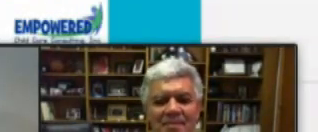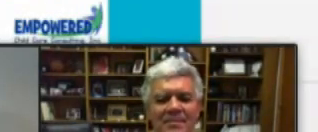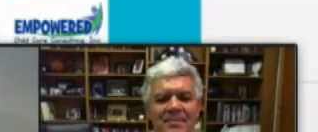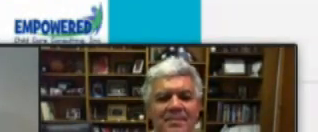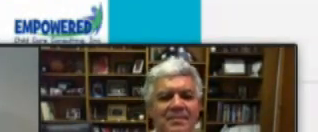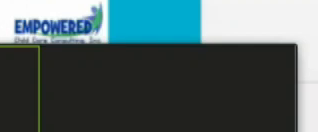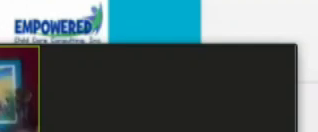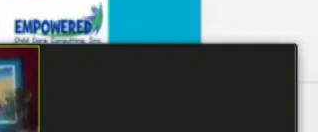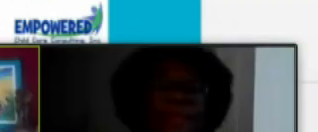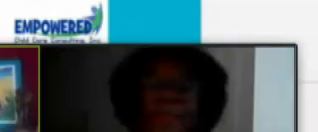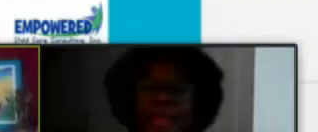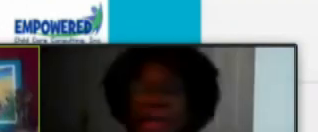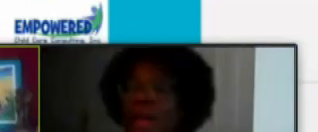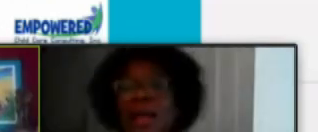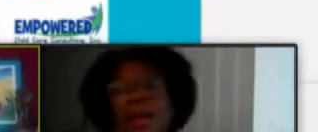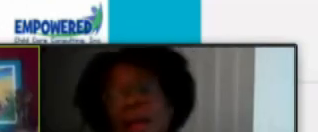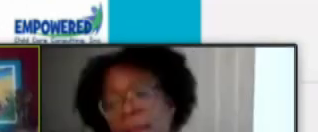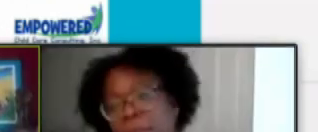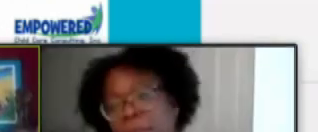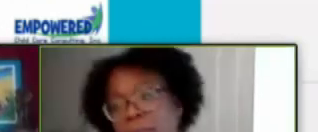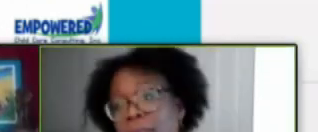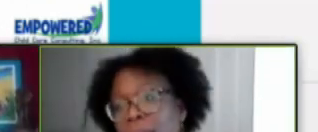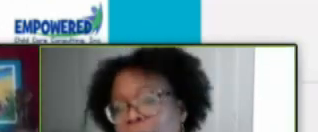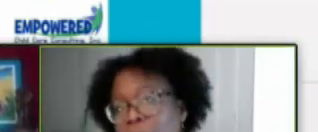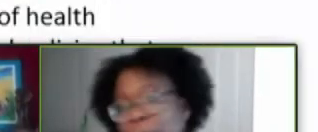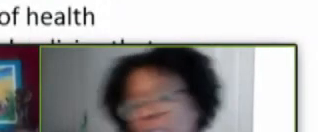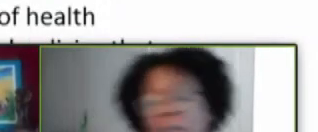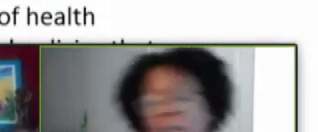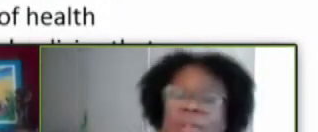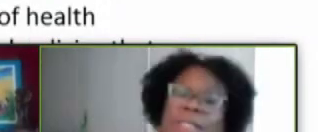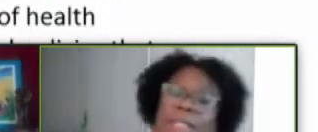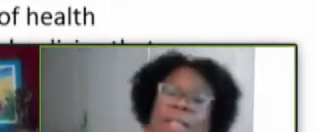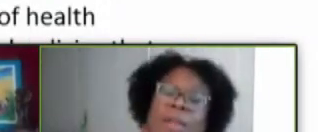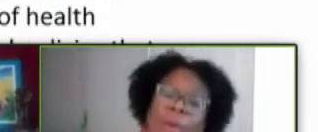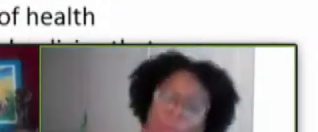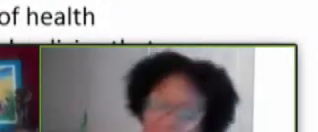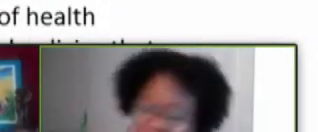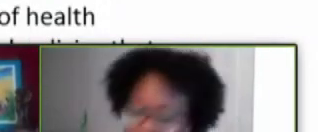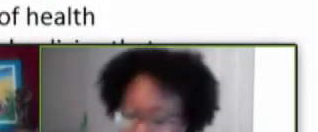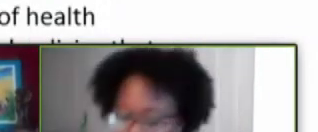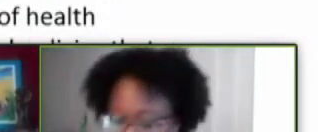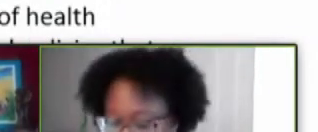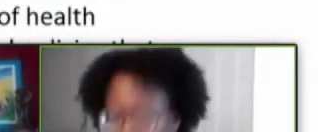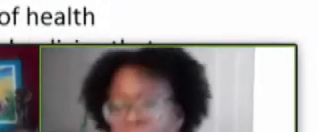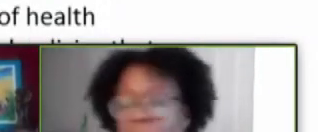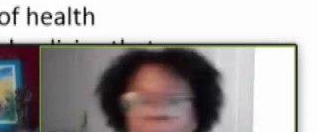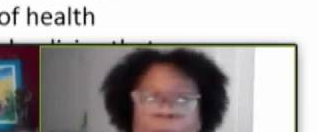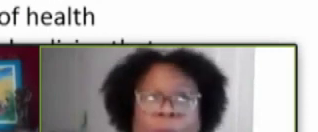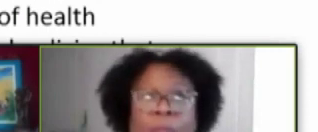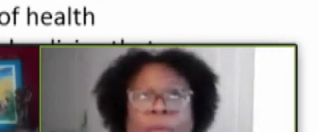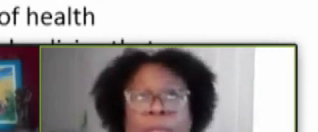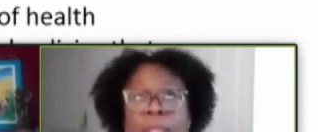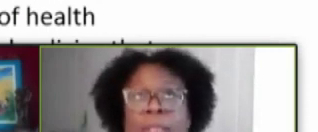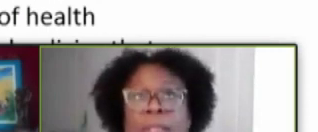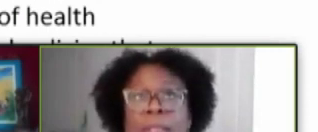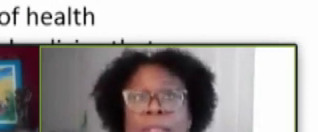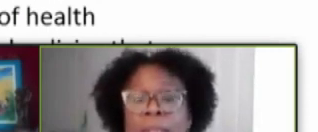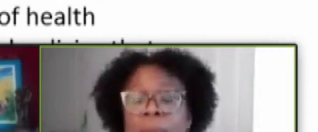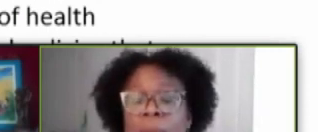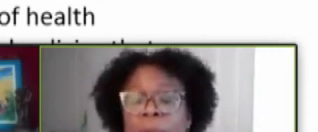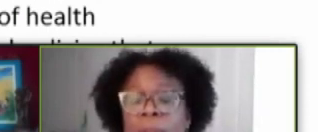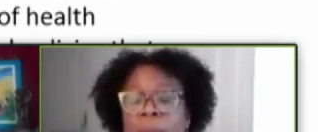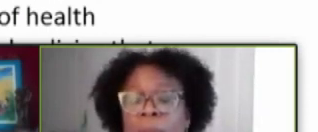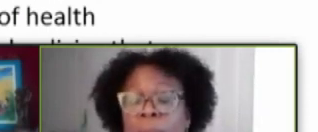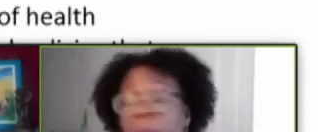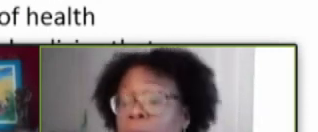Haley, would you like to continue some remarks? Absolutely. Thank you so much, Dr. Wilson. And I know that one of the reasons